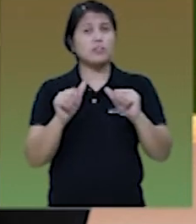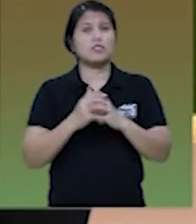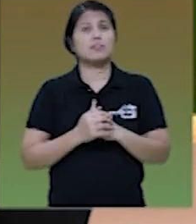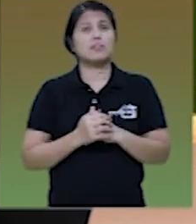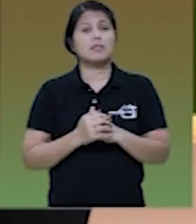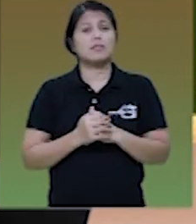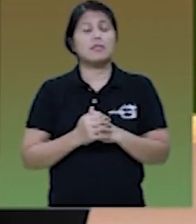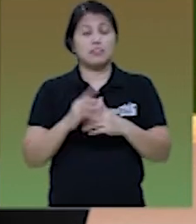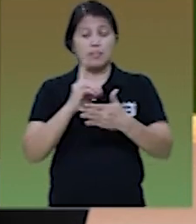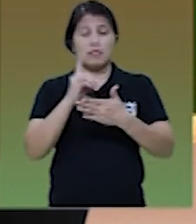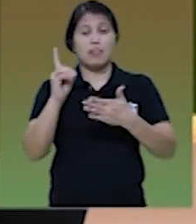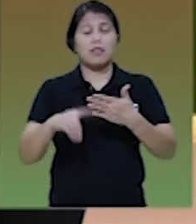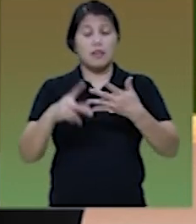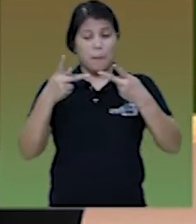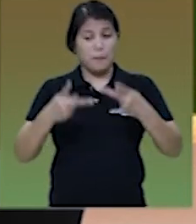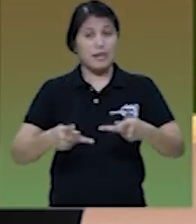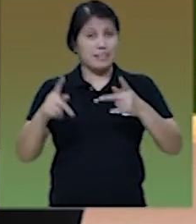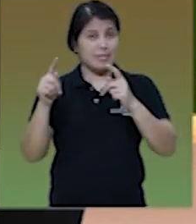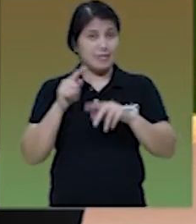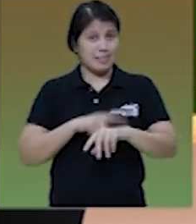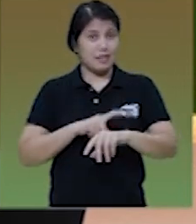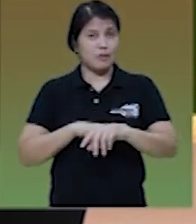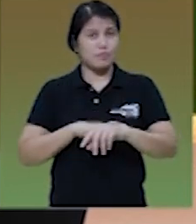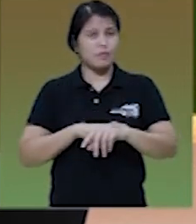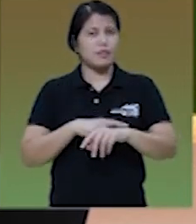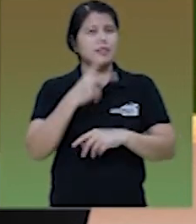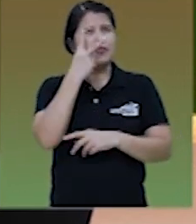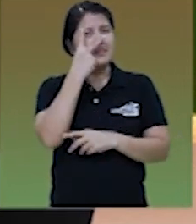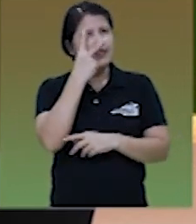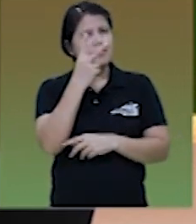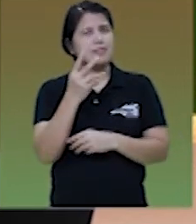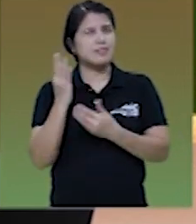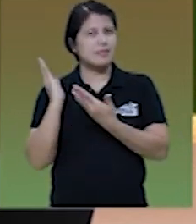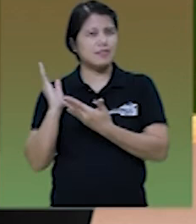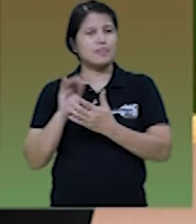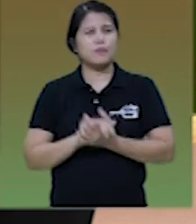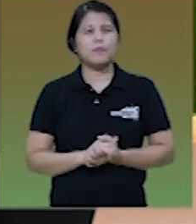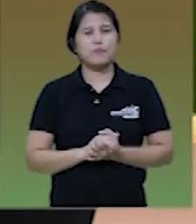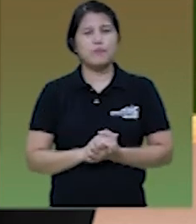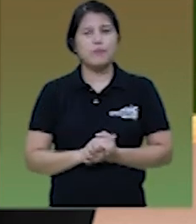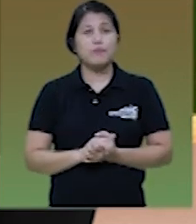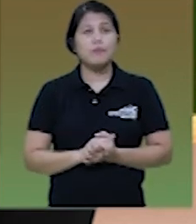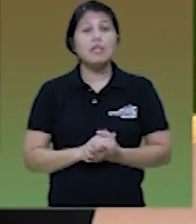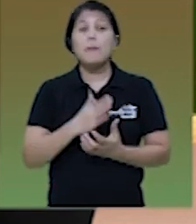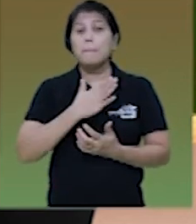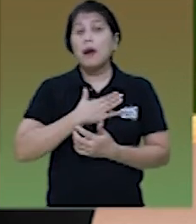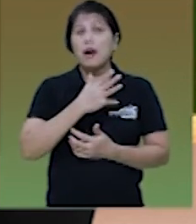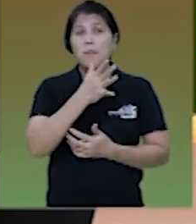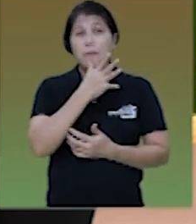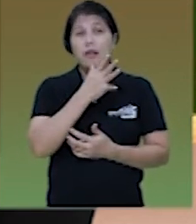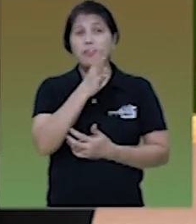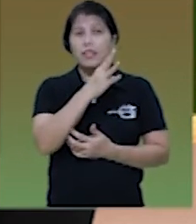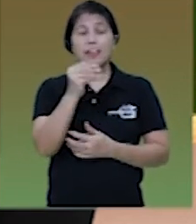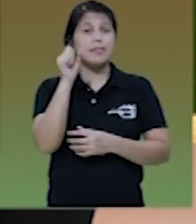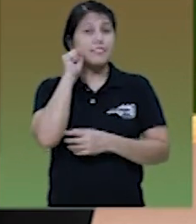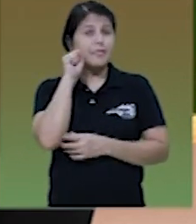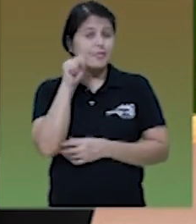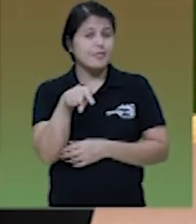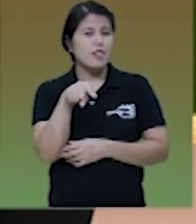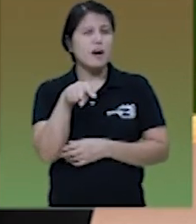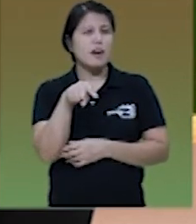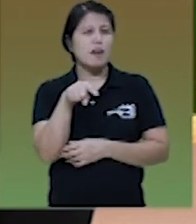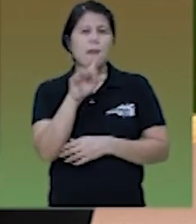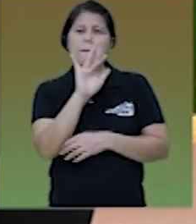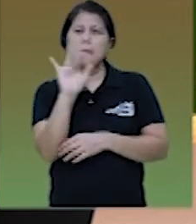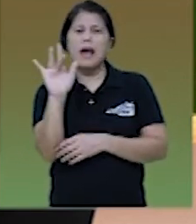done at the present time. Take a look at this one. My mother and sister